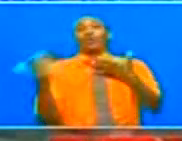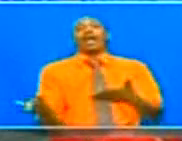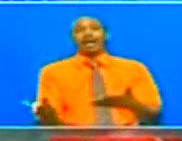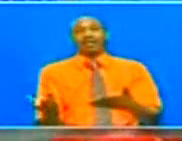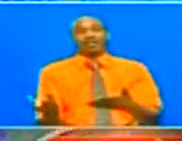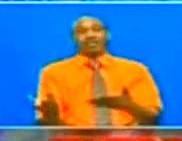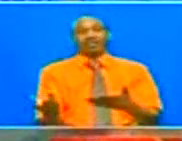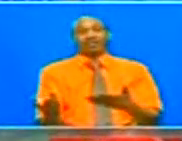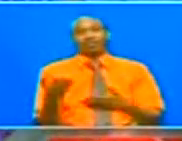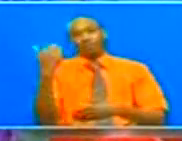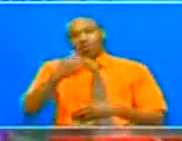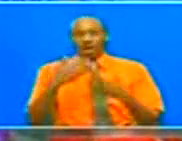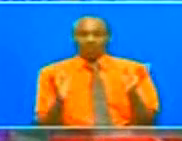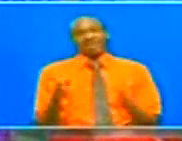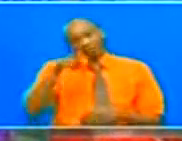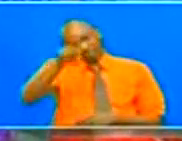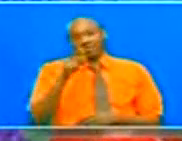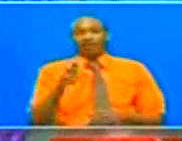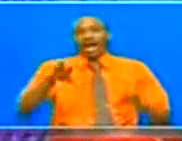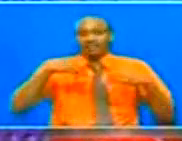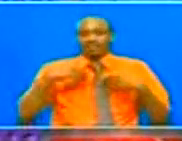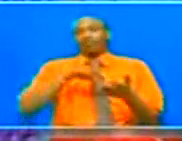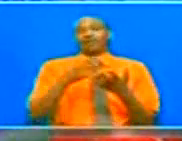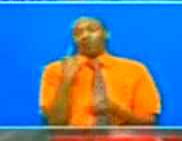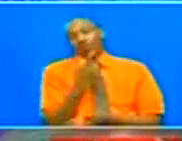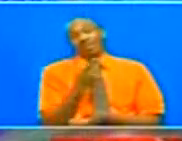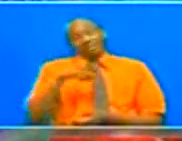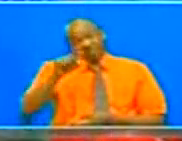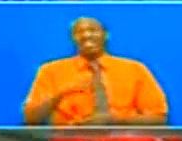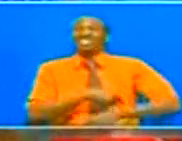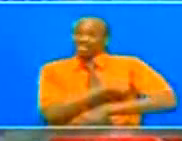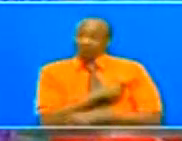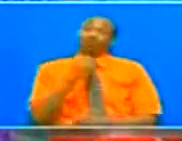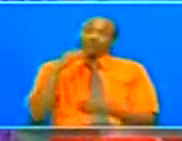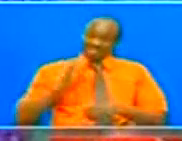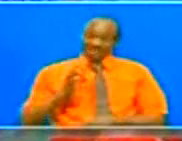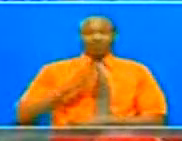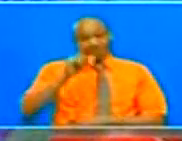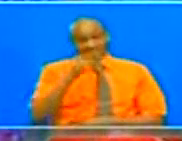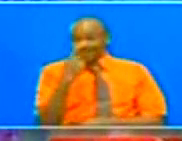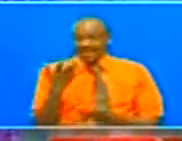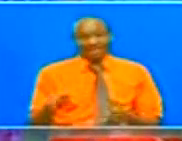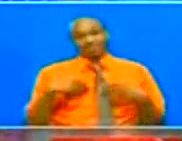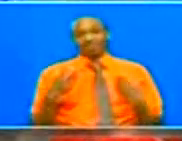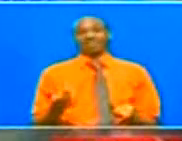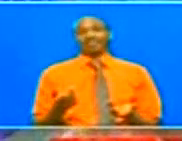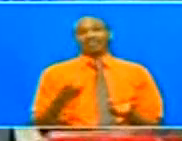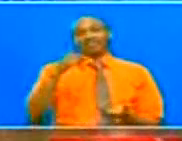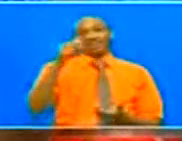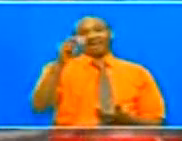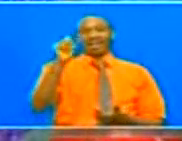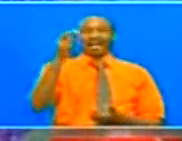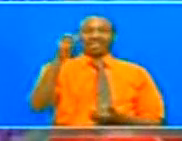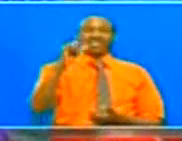is Karangi's role in that failure? Because he's the chief of staff who took his soldiers there. He's still the chief of staff. Why